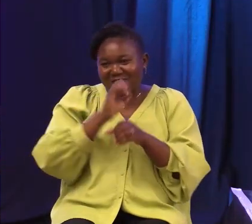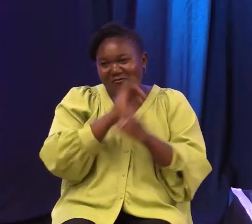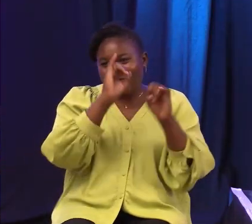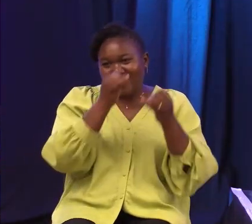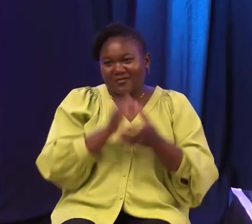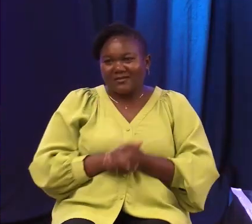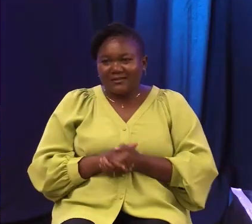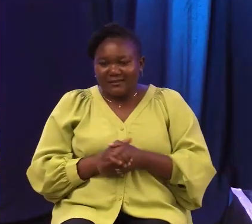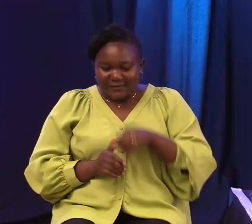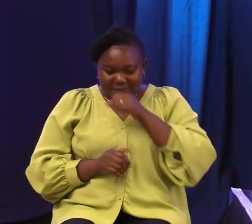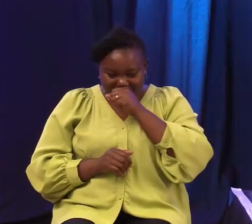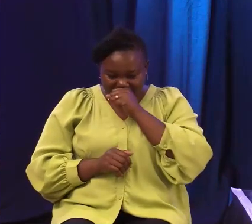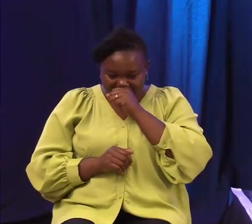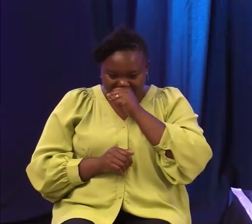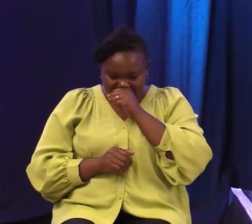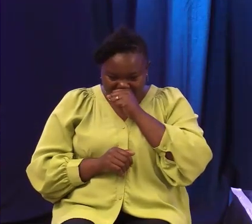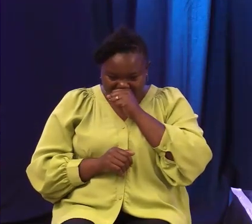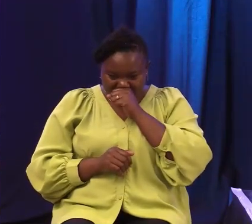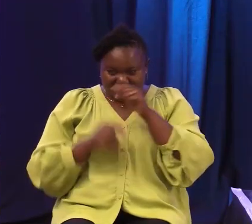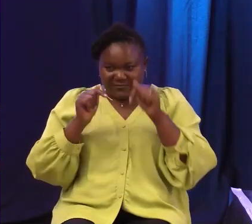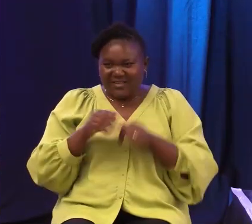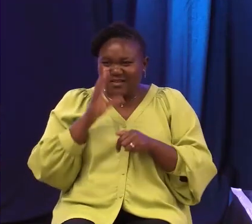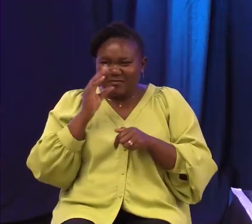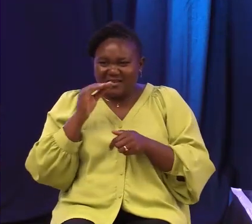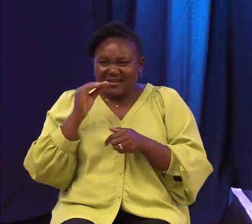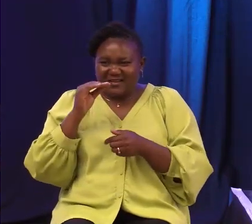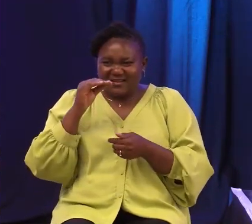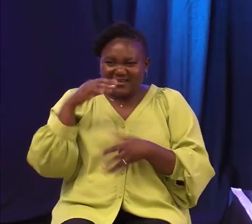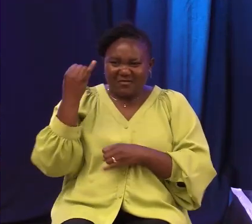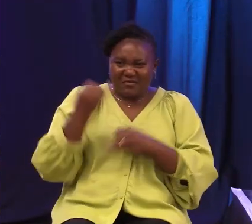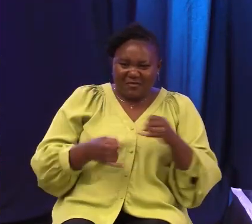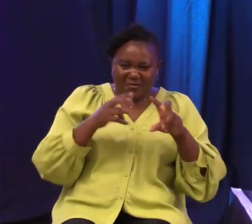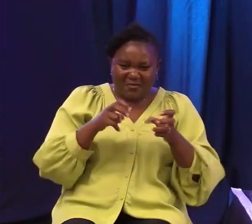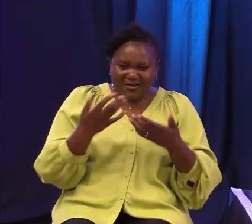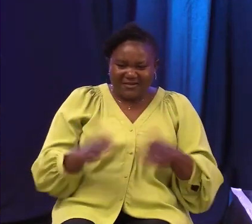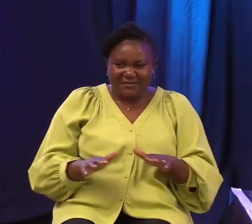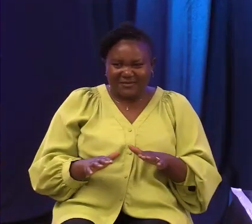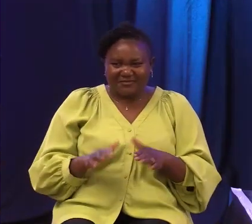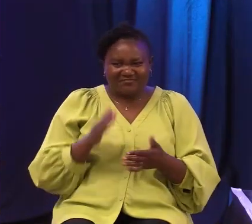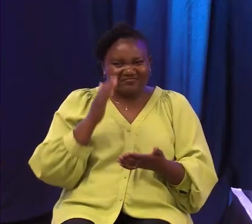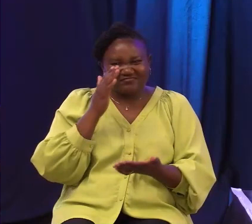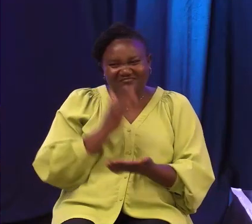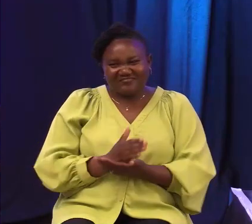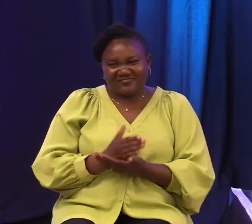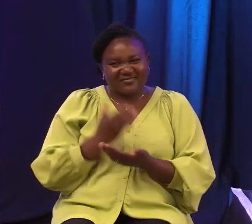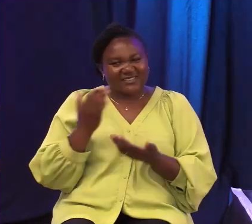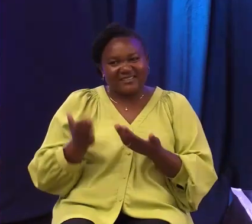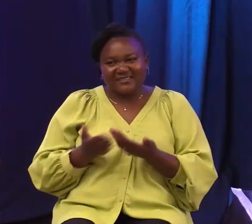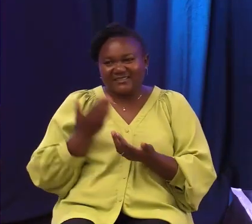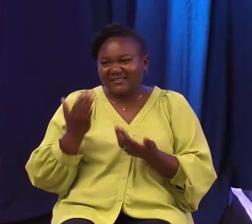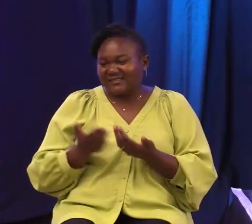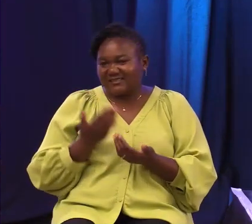Speaking at the end of the event is really easy